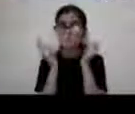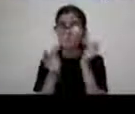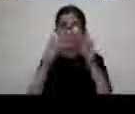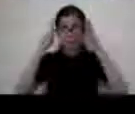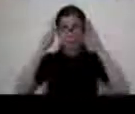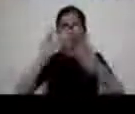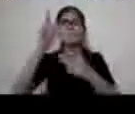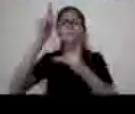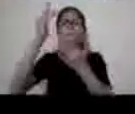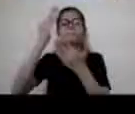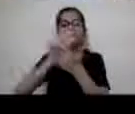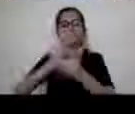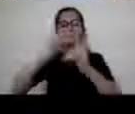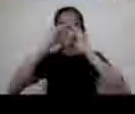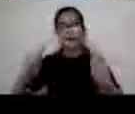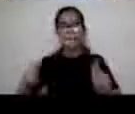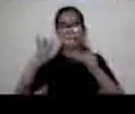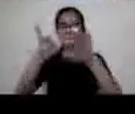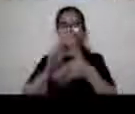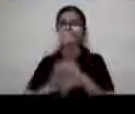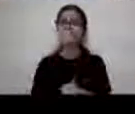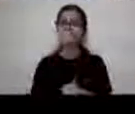concentration camp.